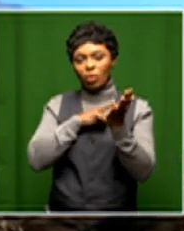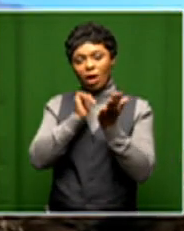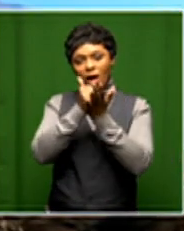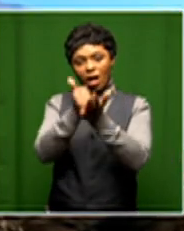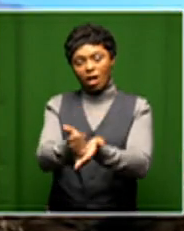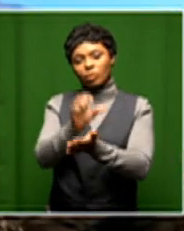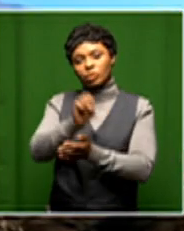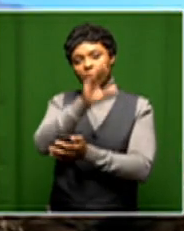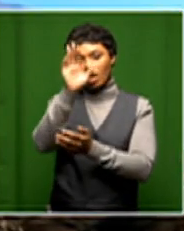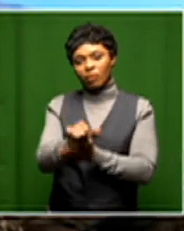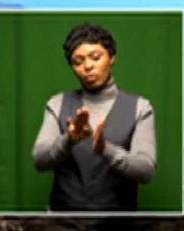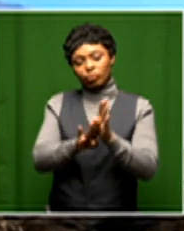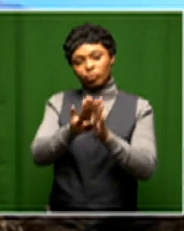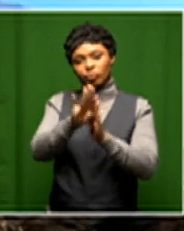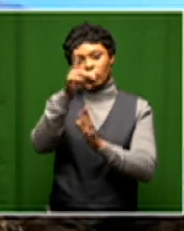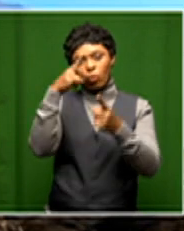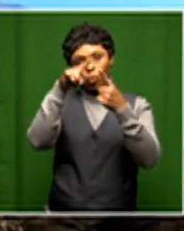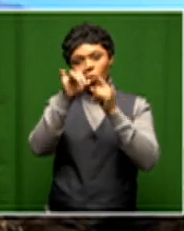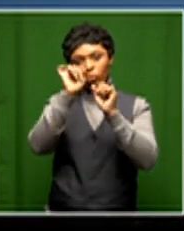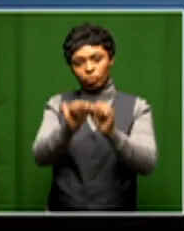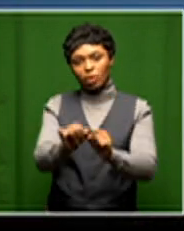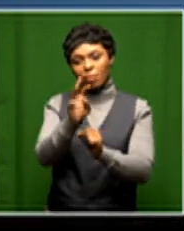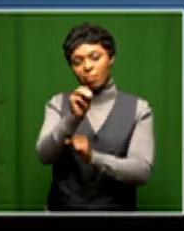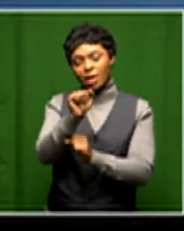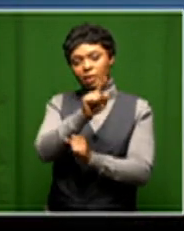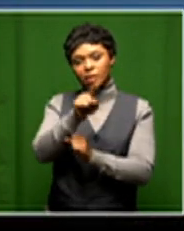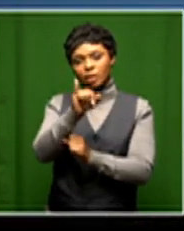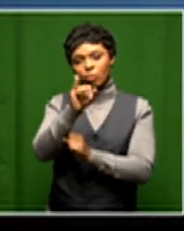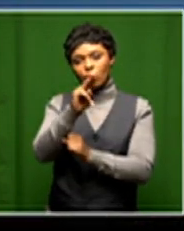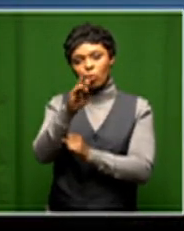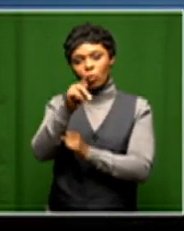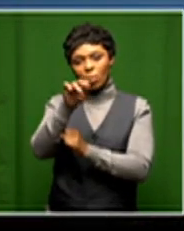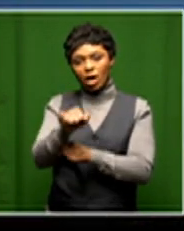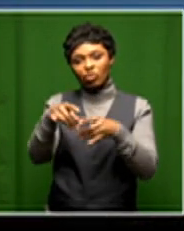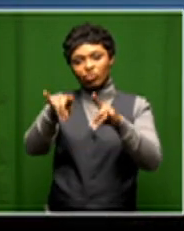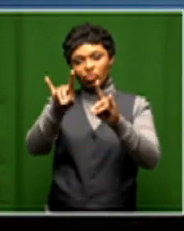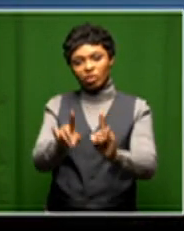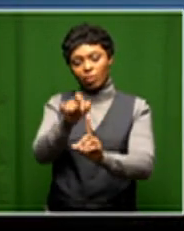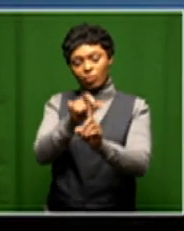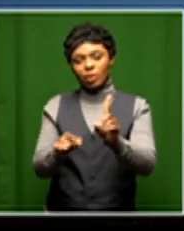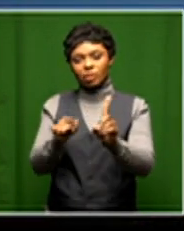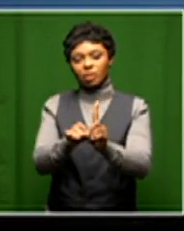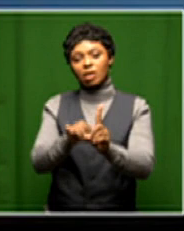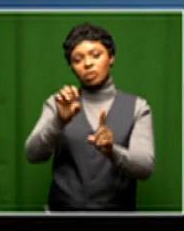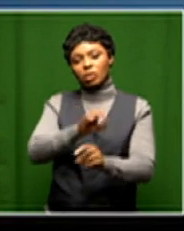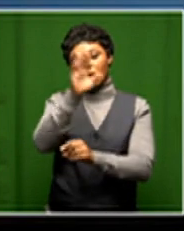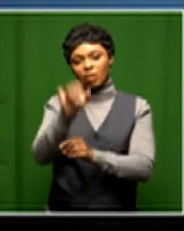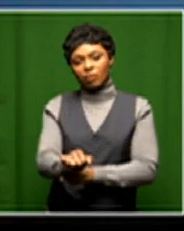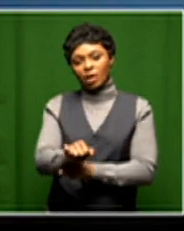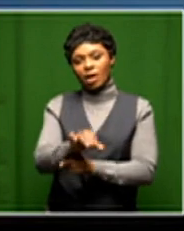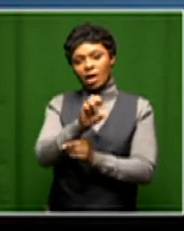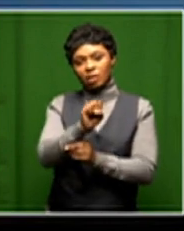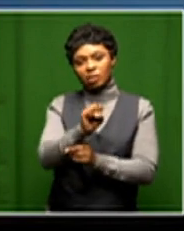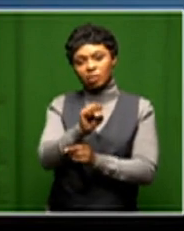their sustainable development goals. Mazibuko is chairperson of the South African Space Technology for Sustainable